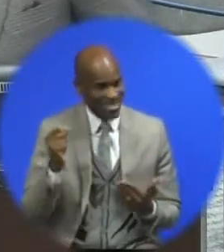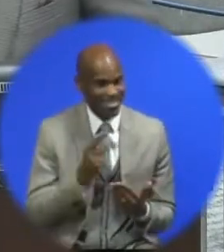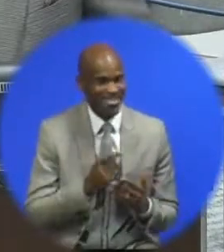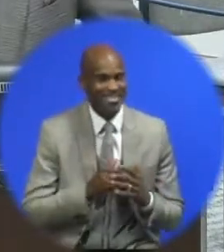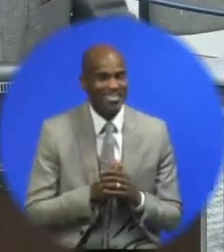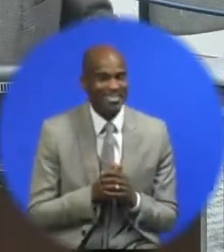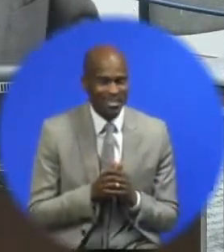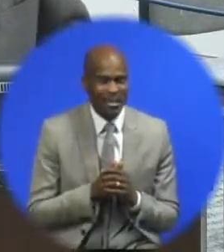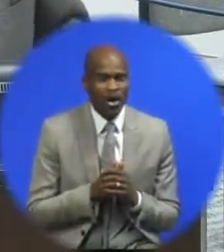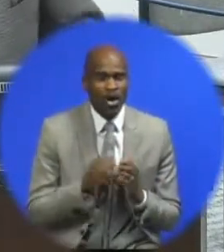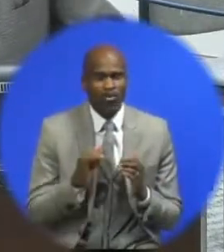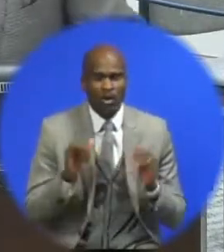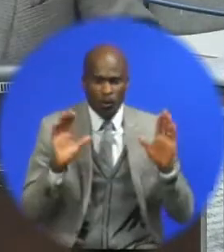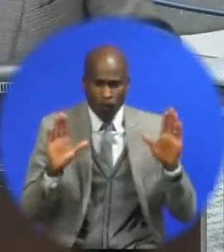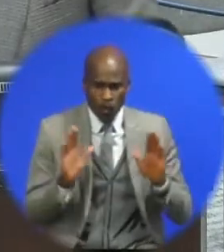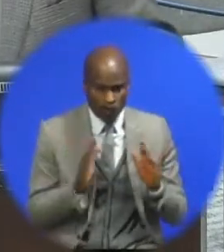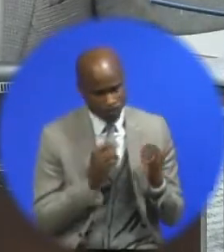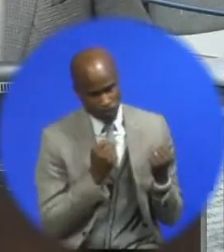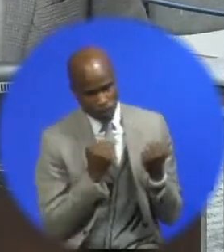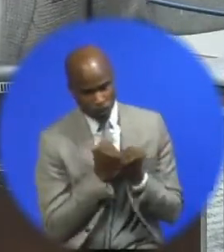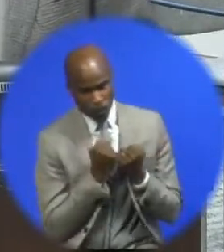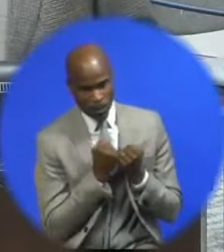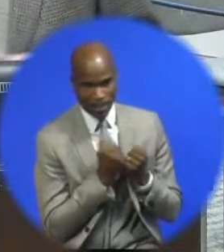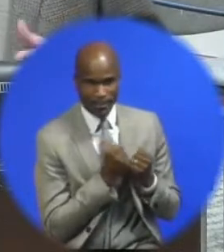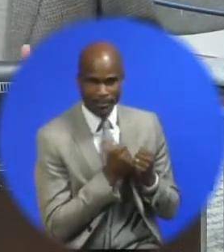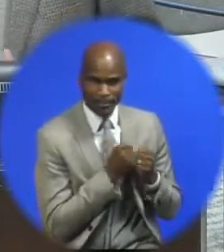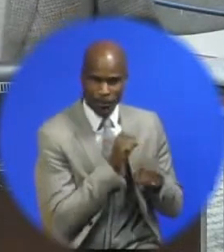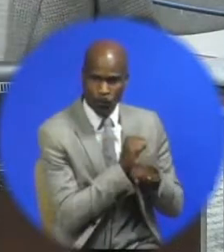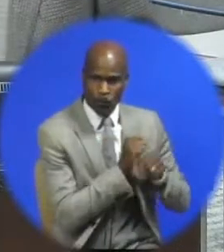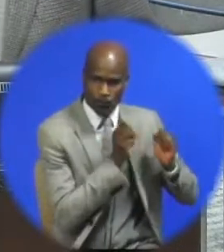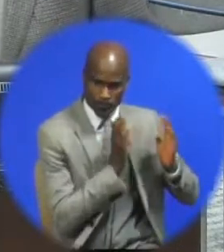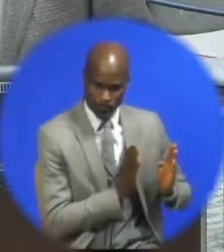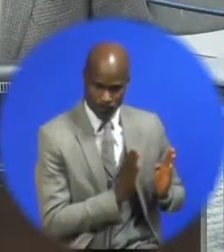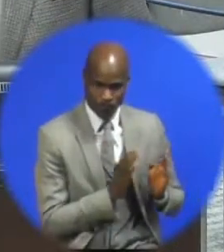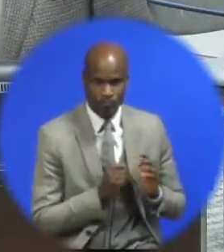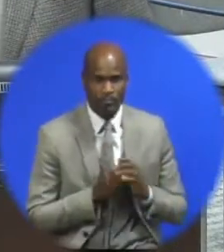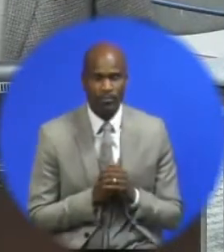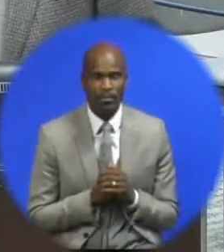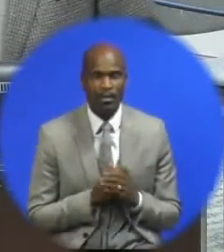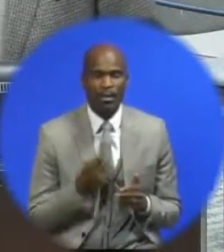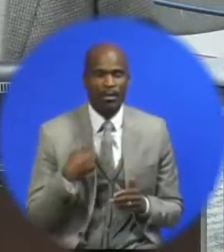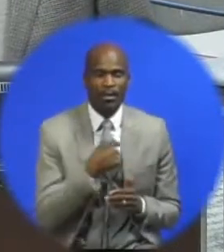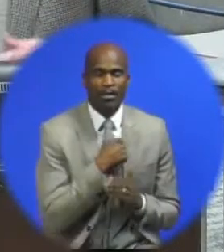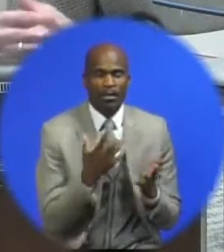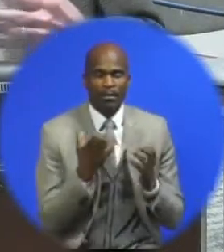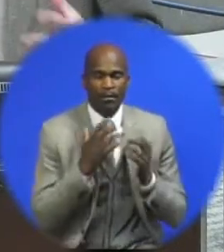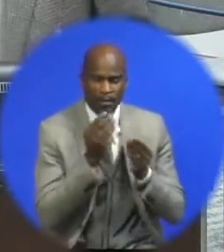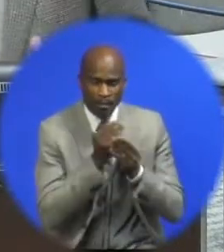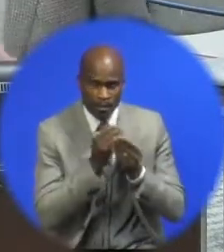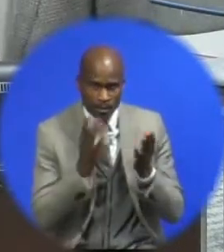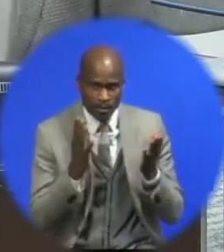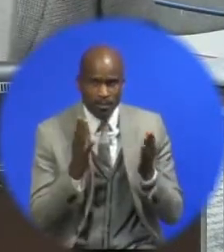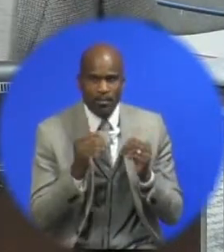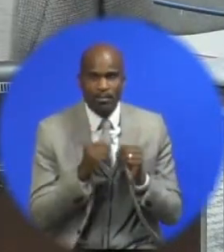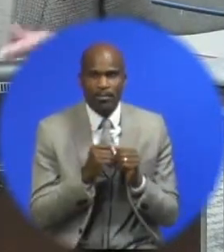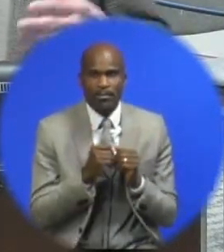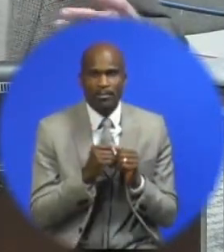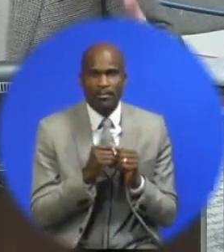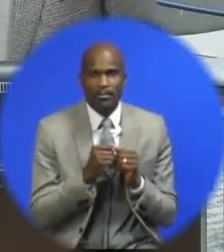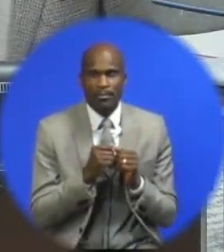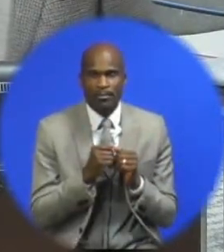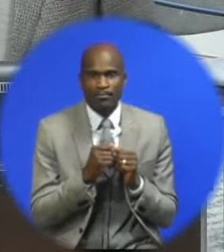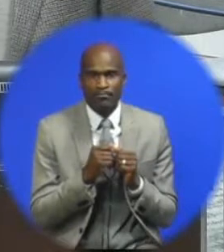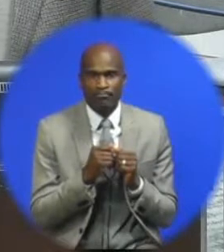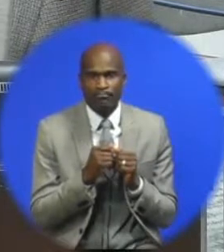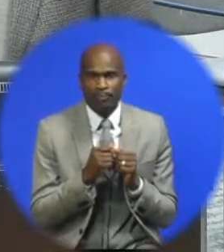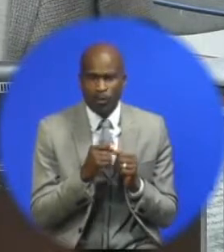supporting cast. And we want to give you some information tonight about who we are, how